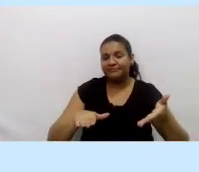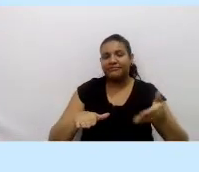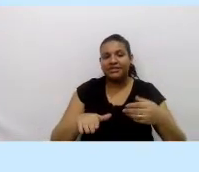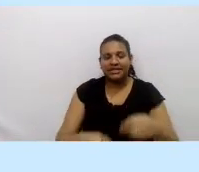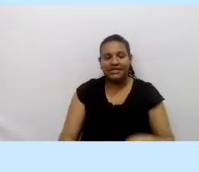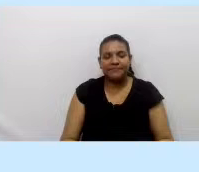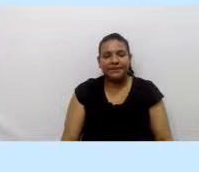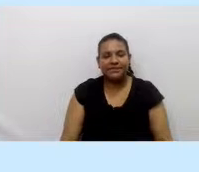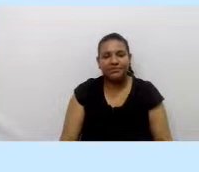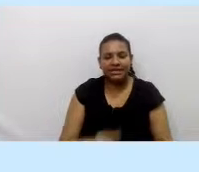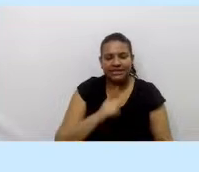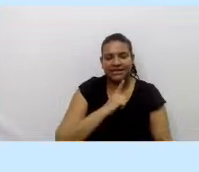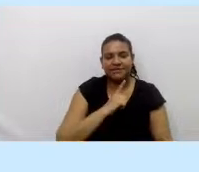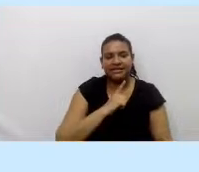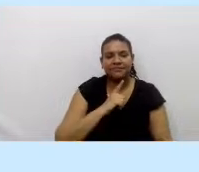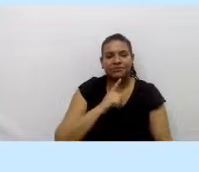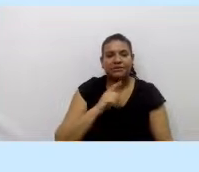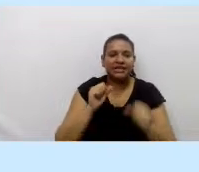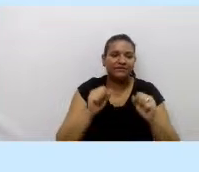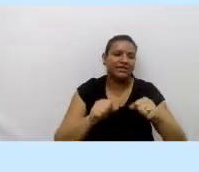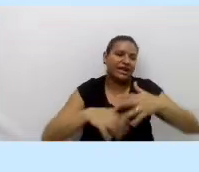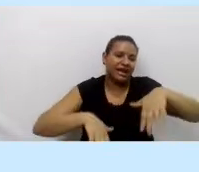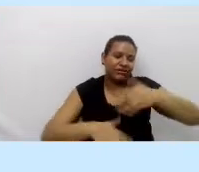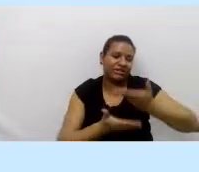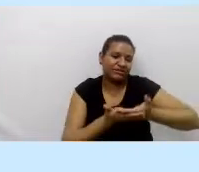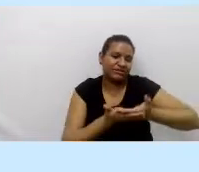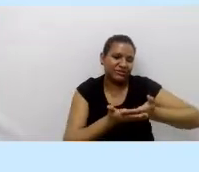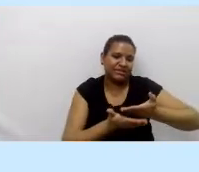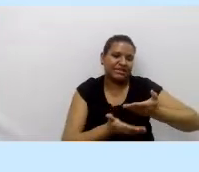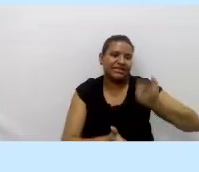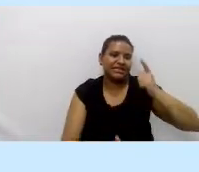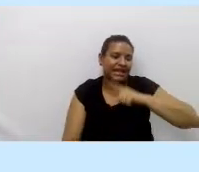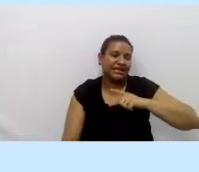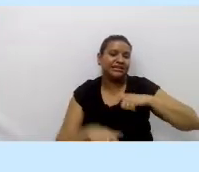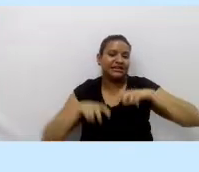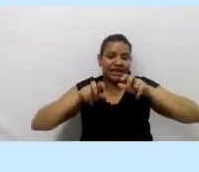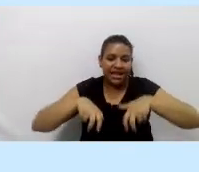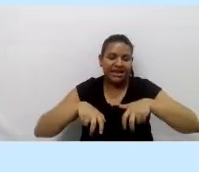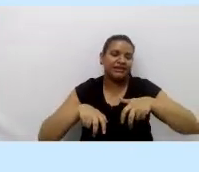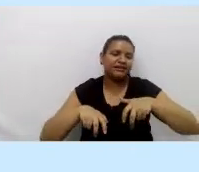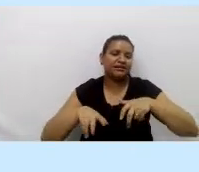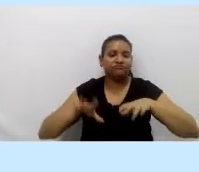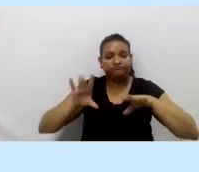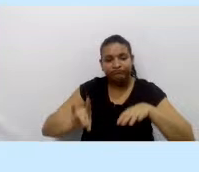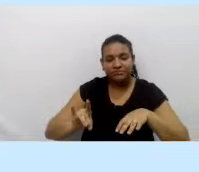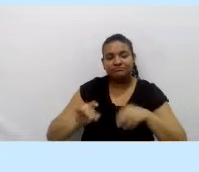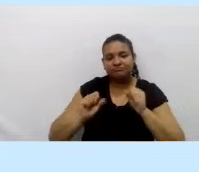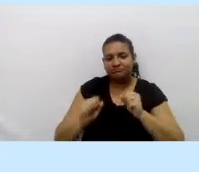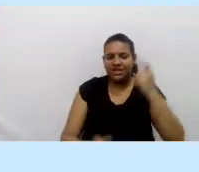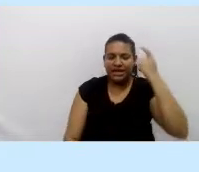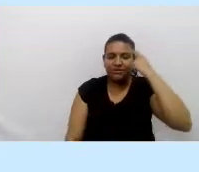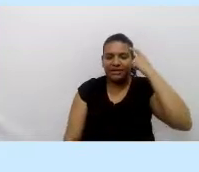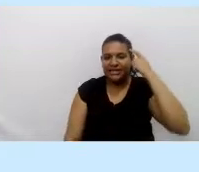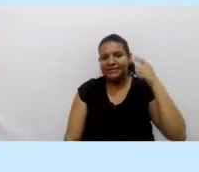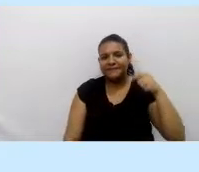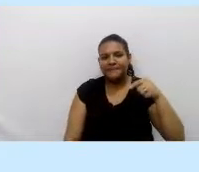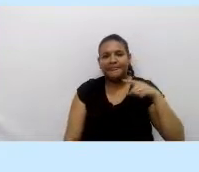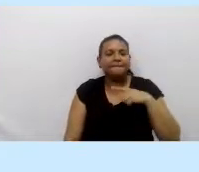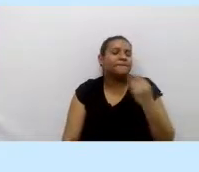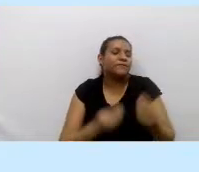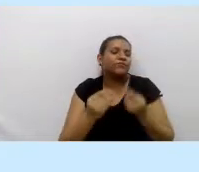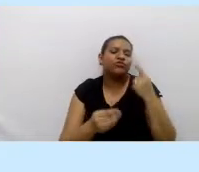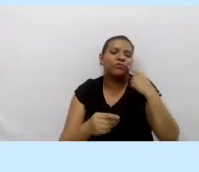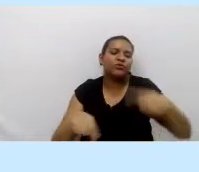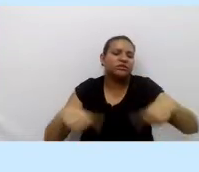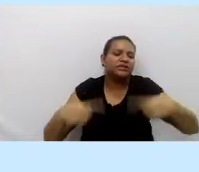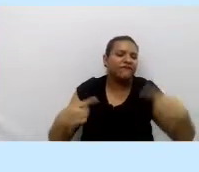etc., etc.? Think about your space, how you learn, your context, and what are the challenges in differentiating